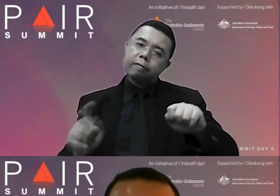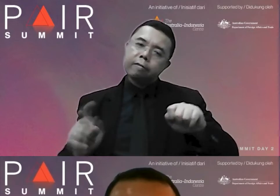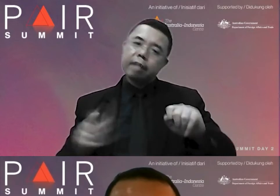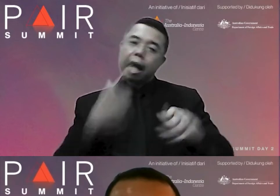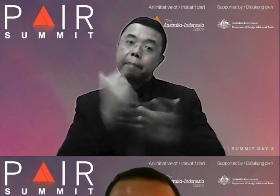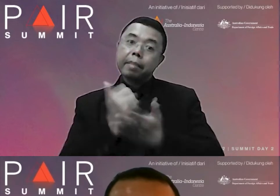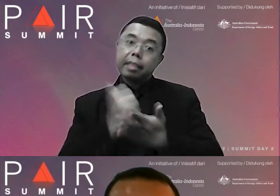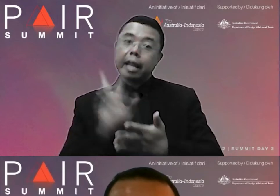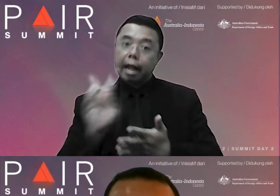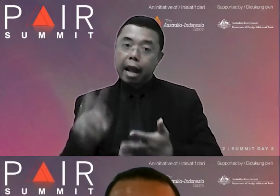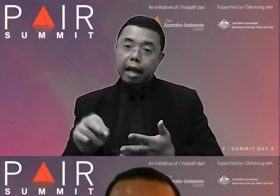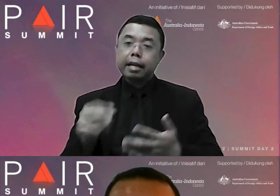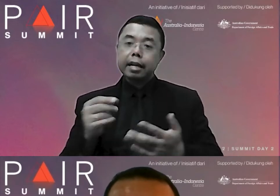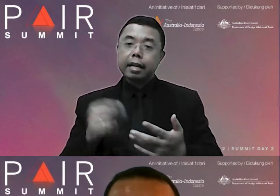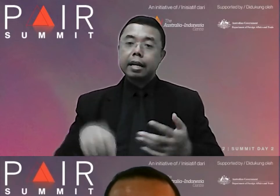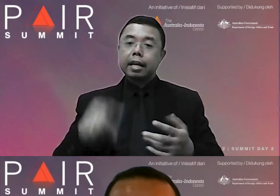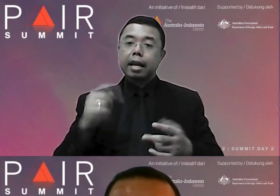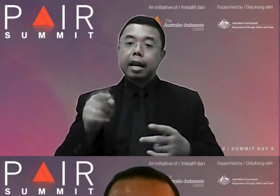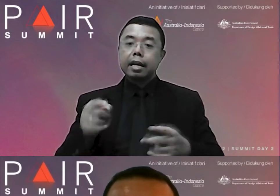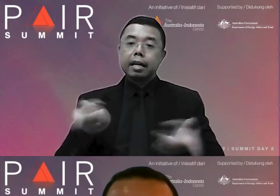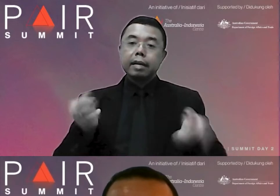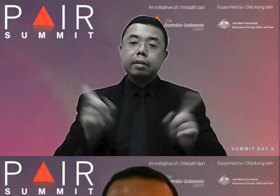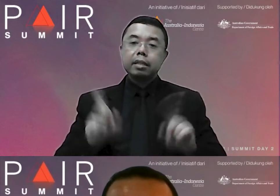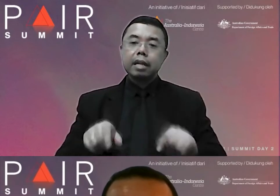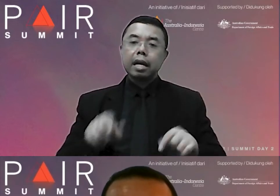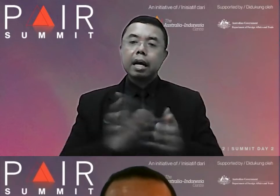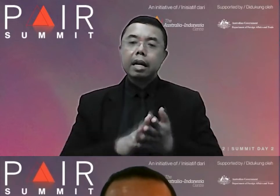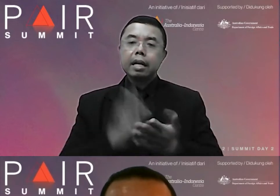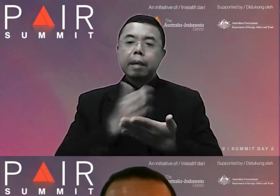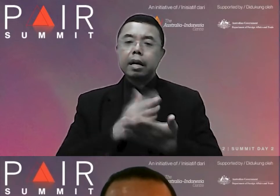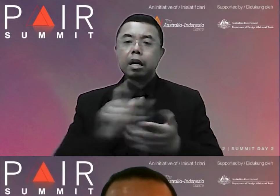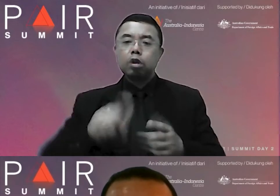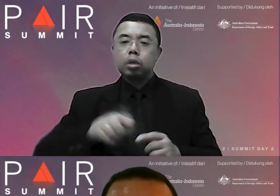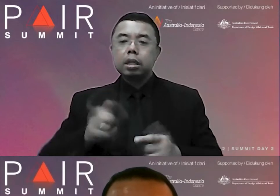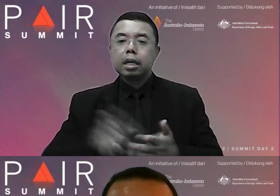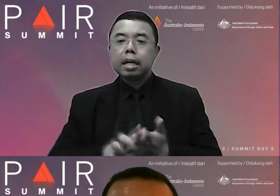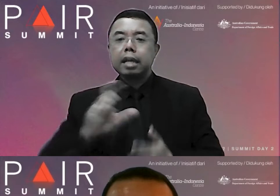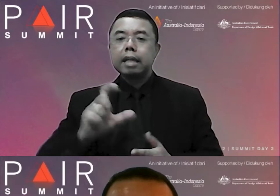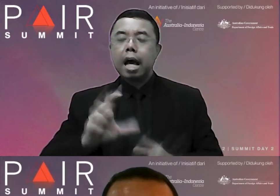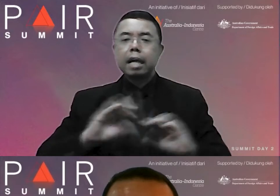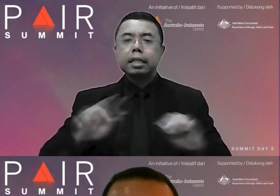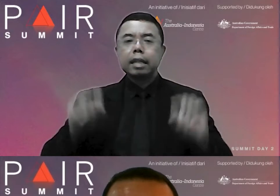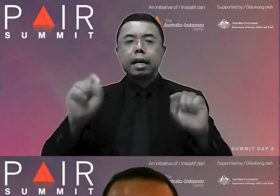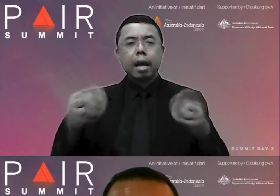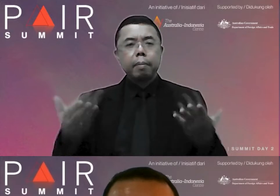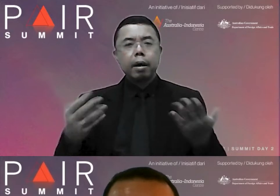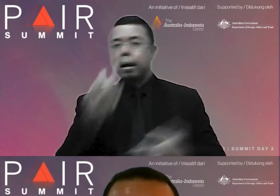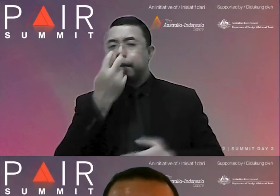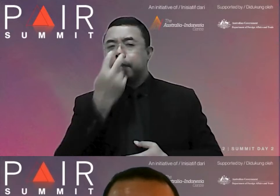of the behavioural models are the perceived severity of the condition, the